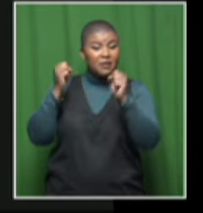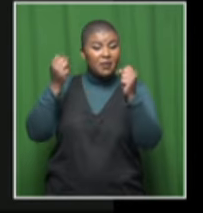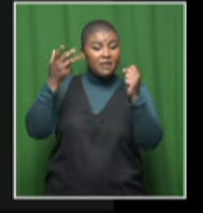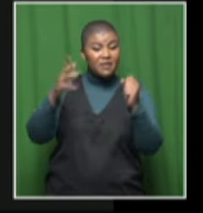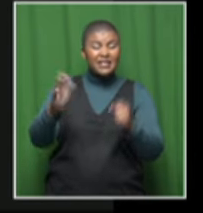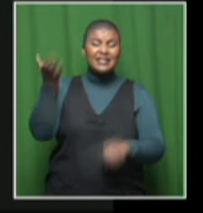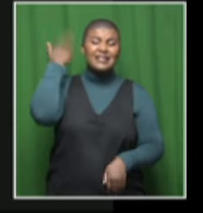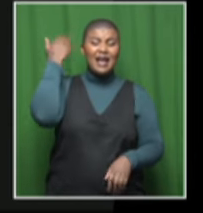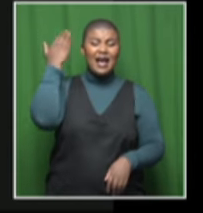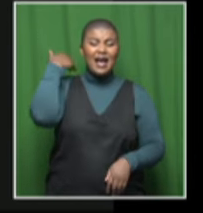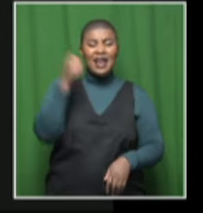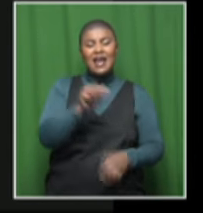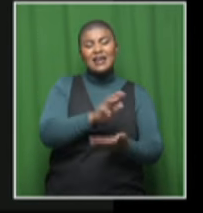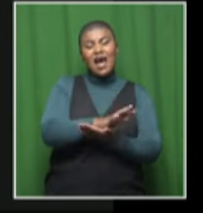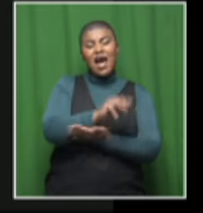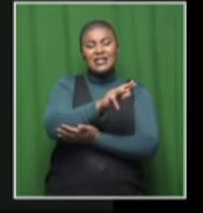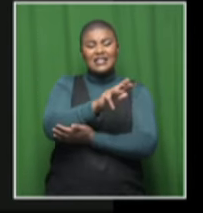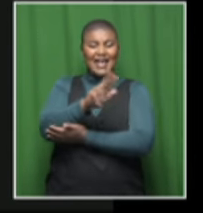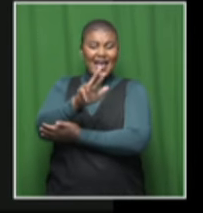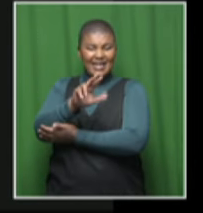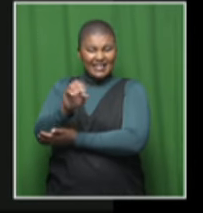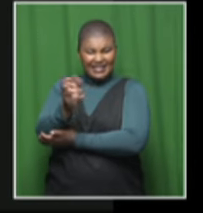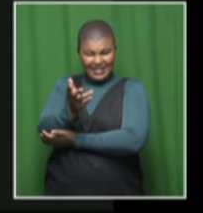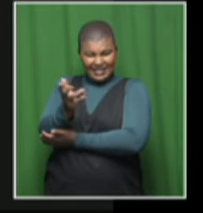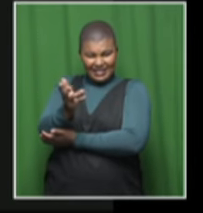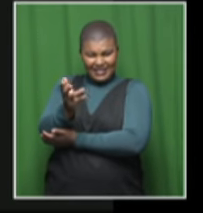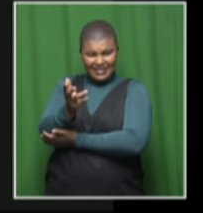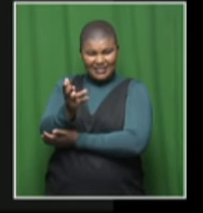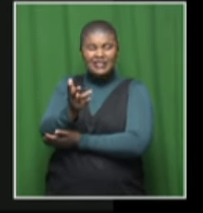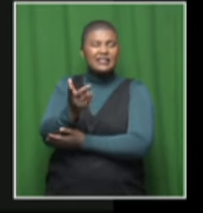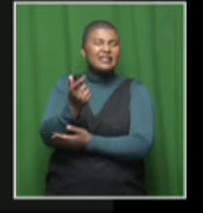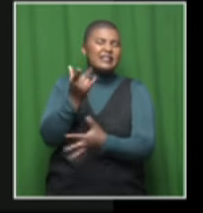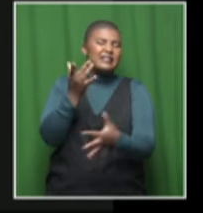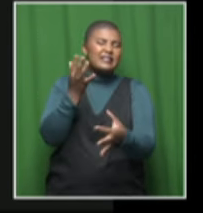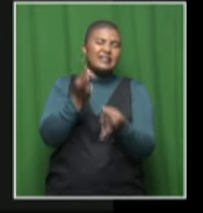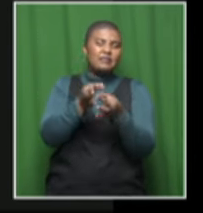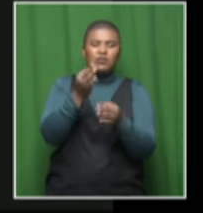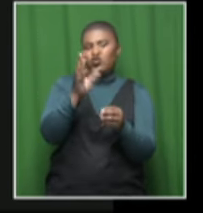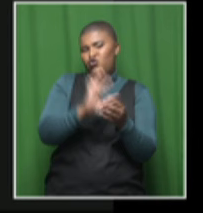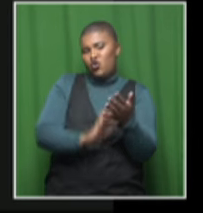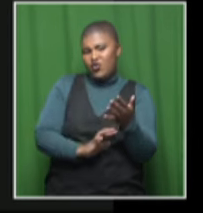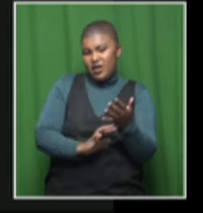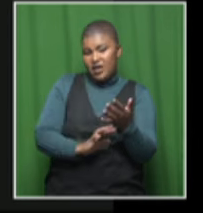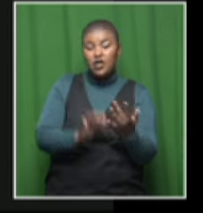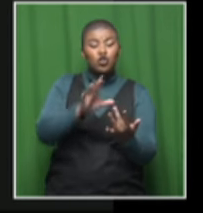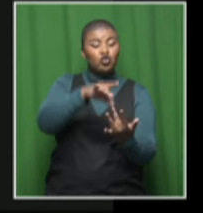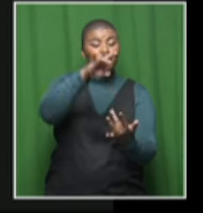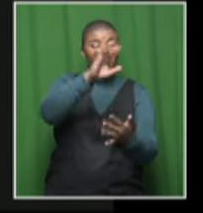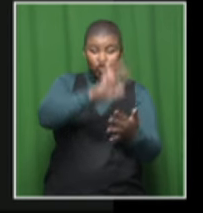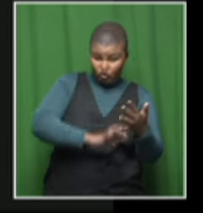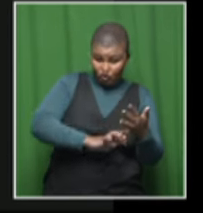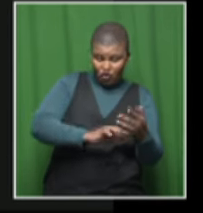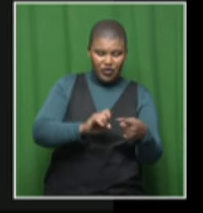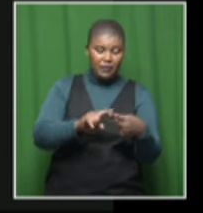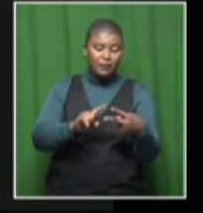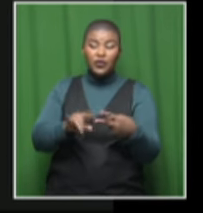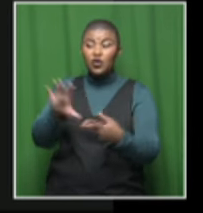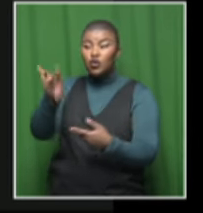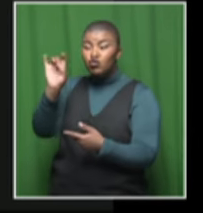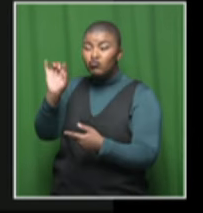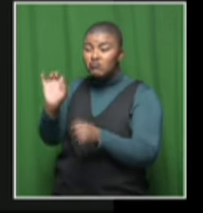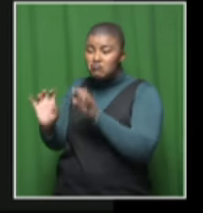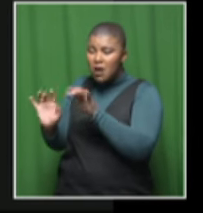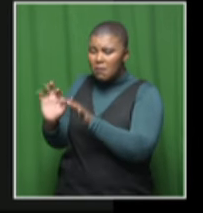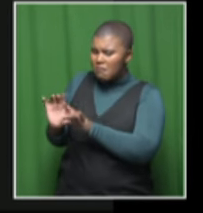1980s, but what is opera? Opera is simply a story. You choose a story, you choose a composer, you set music